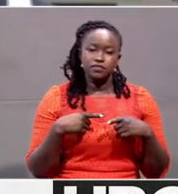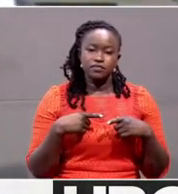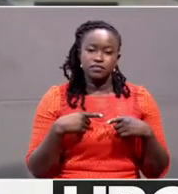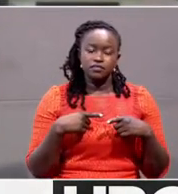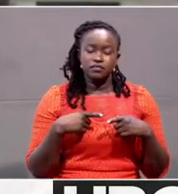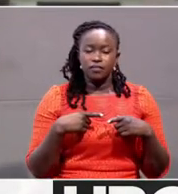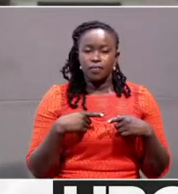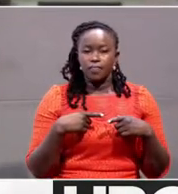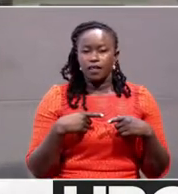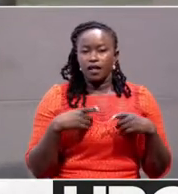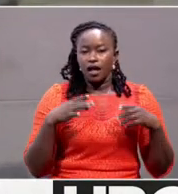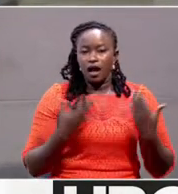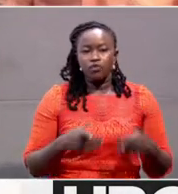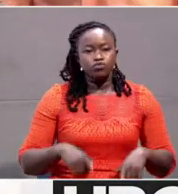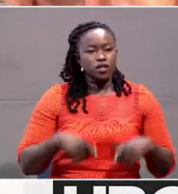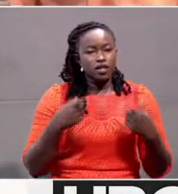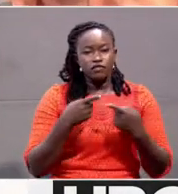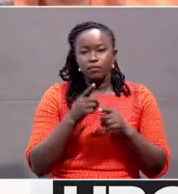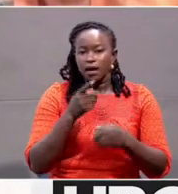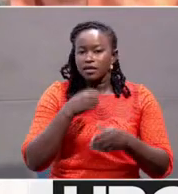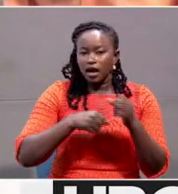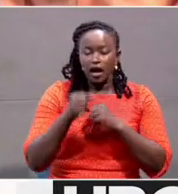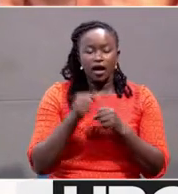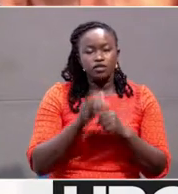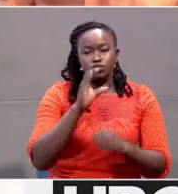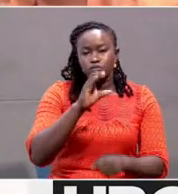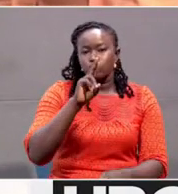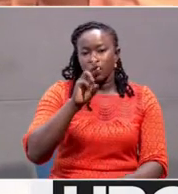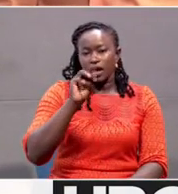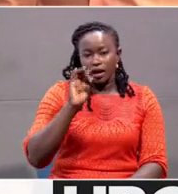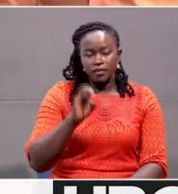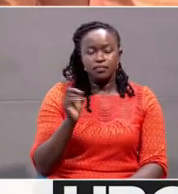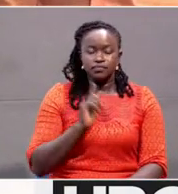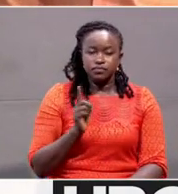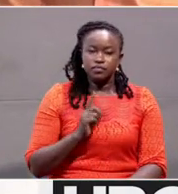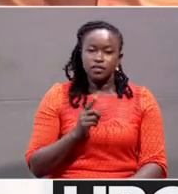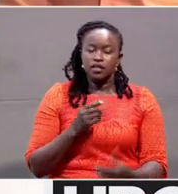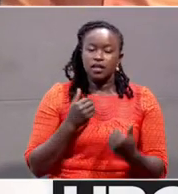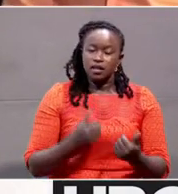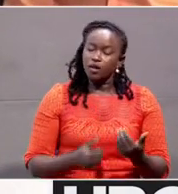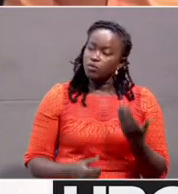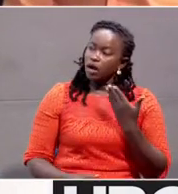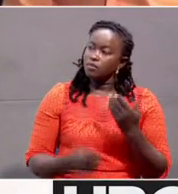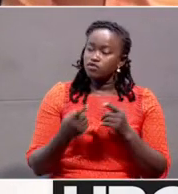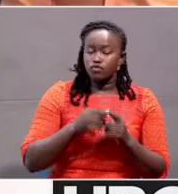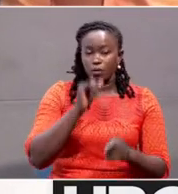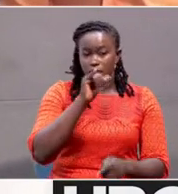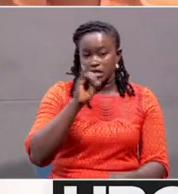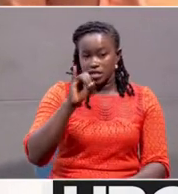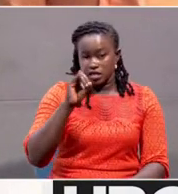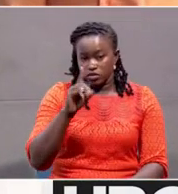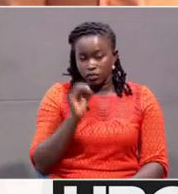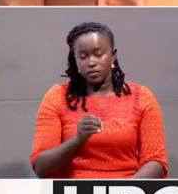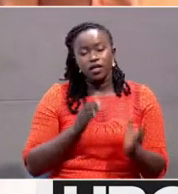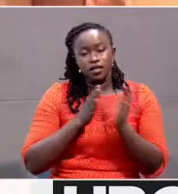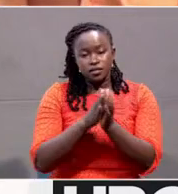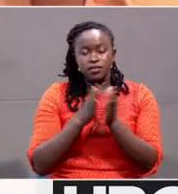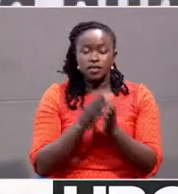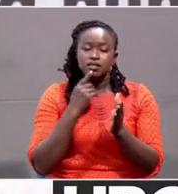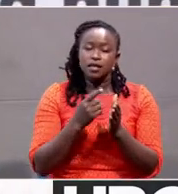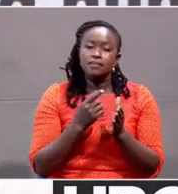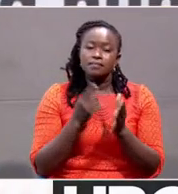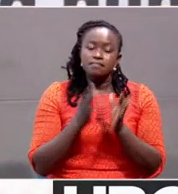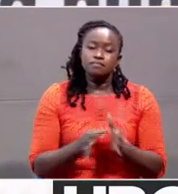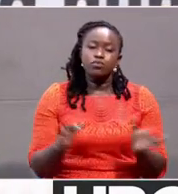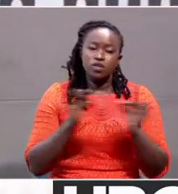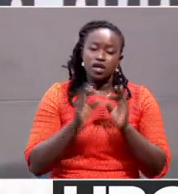without committing crimes. Kuzira George from Youth Integrated Development Organization YIDO outlined the need to train youth